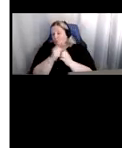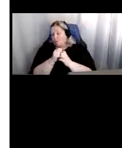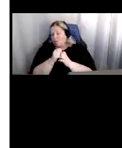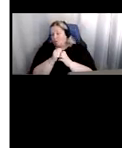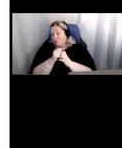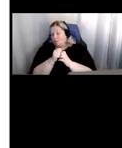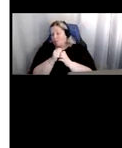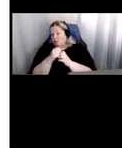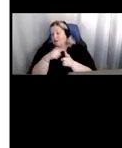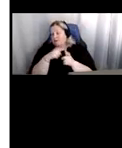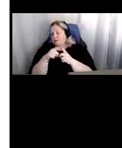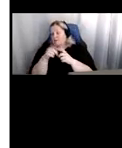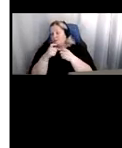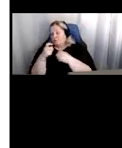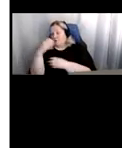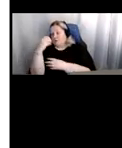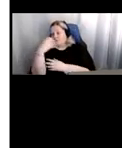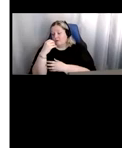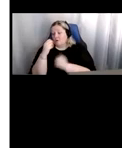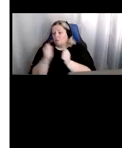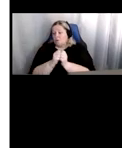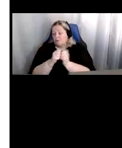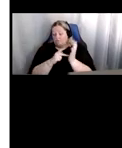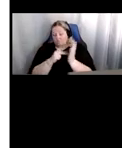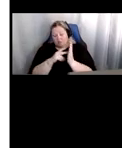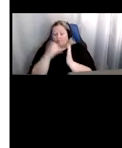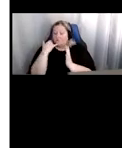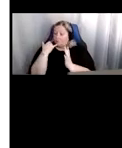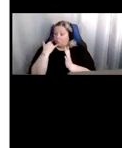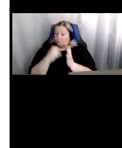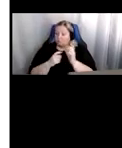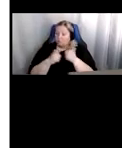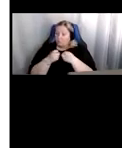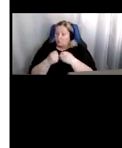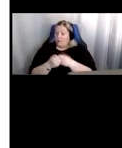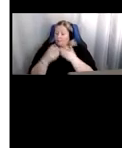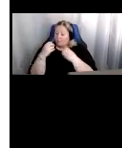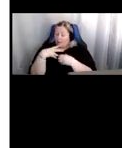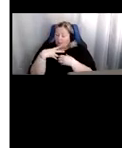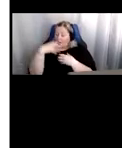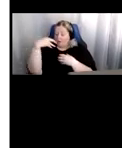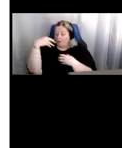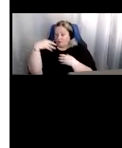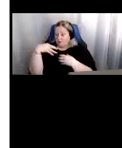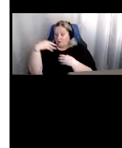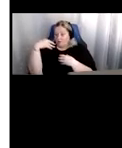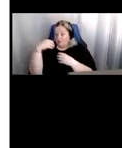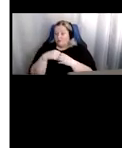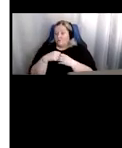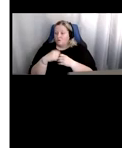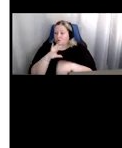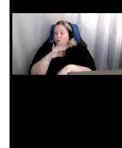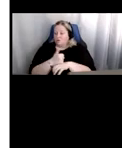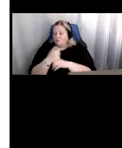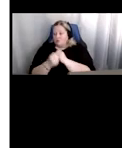and then control the lighting via your tablet or phone. You can also set them, like for security features